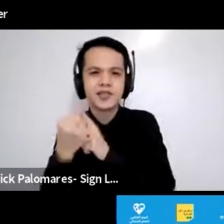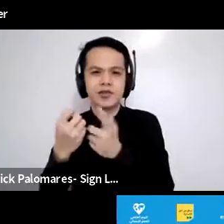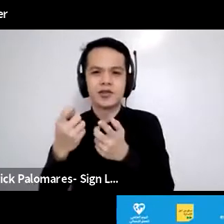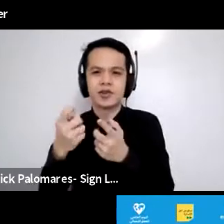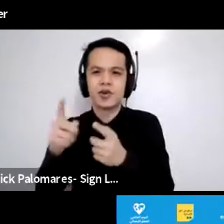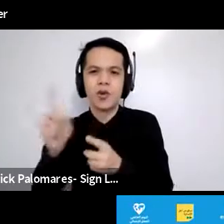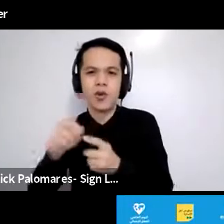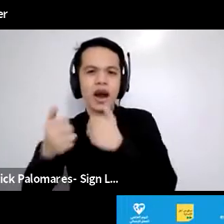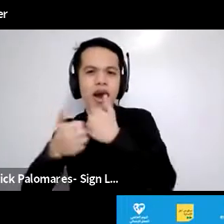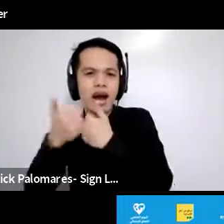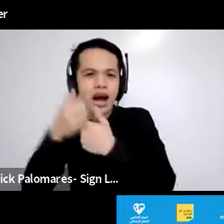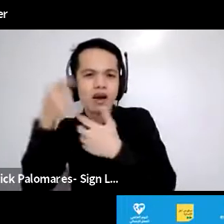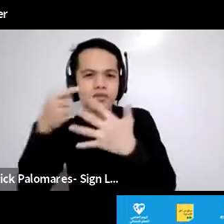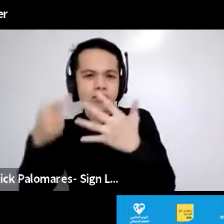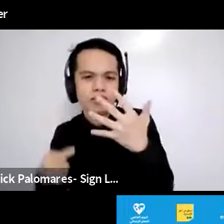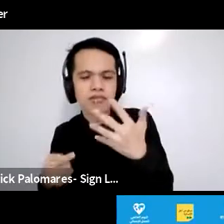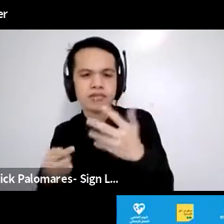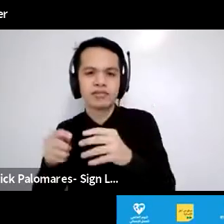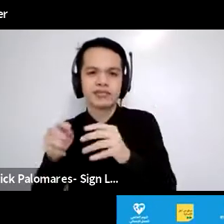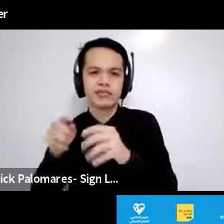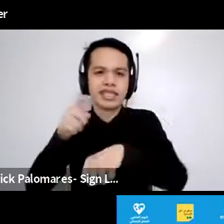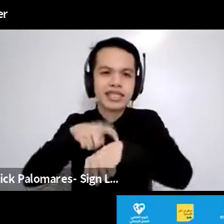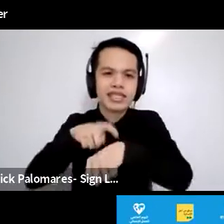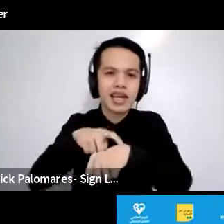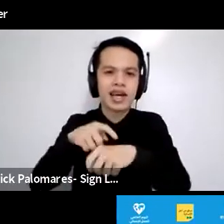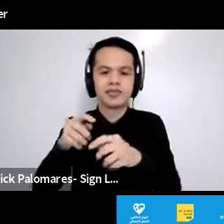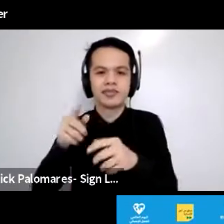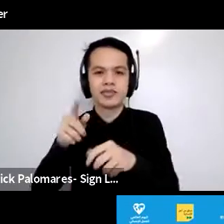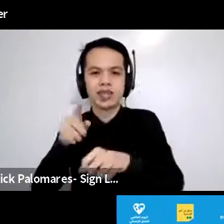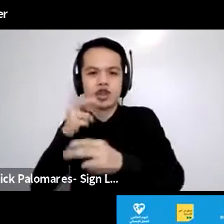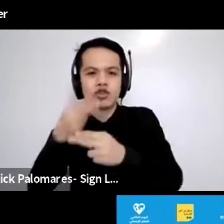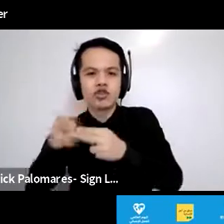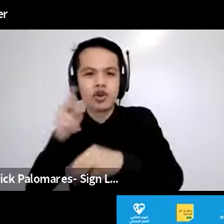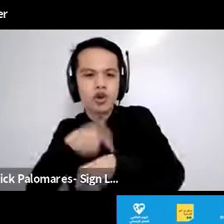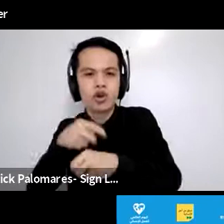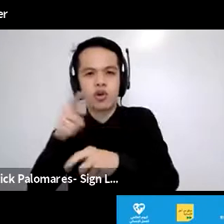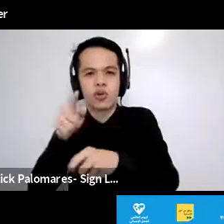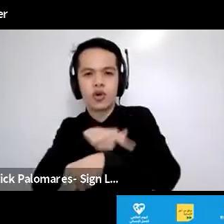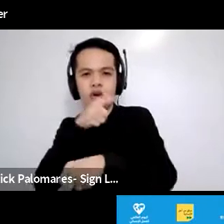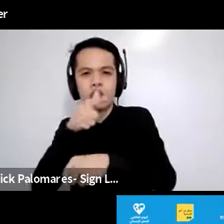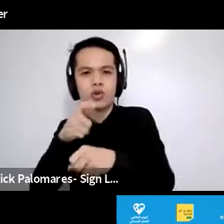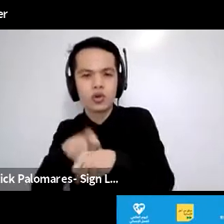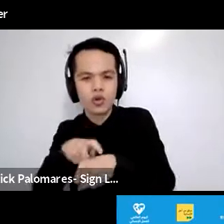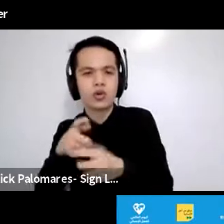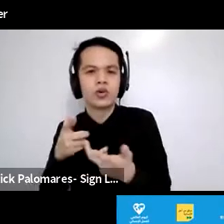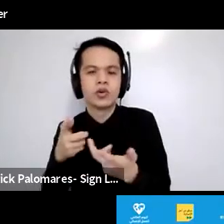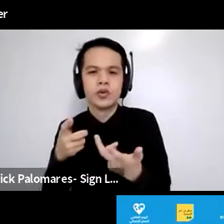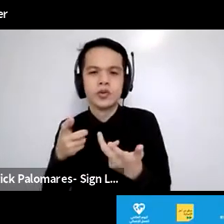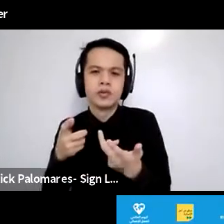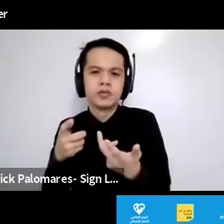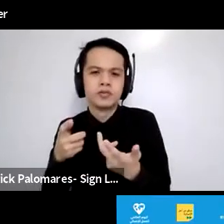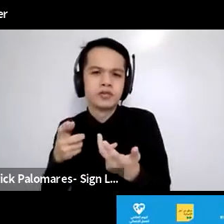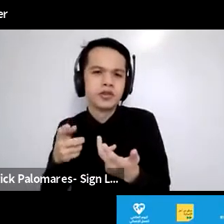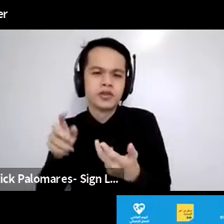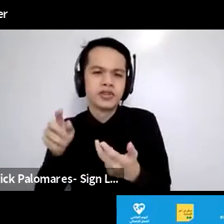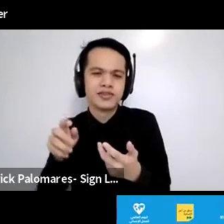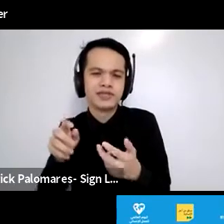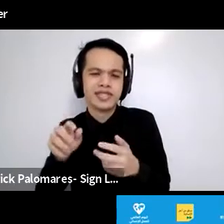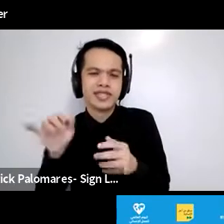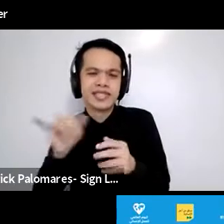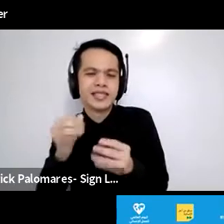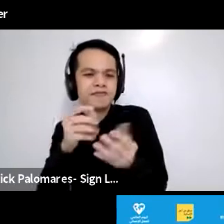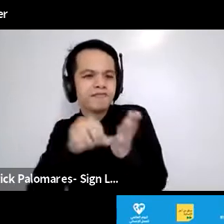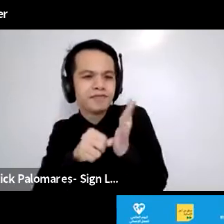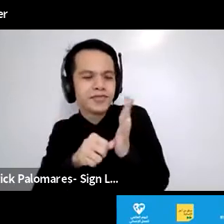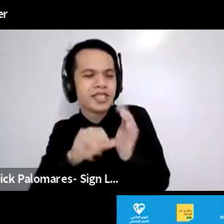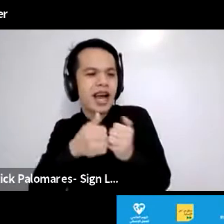risks across timescales, short-term, long-term? Who are the impacted and really just how vulnerable they are considering